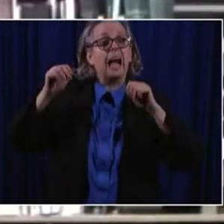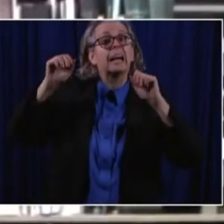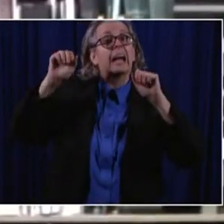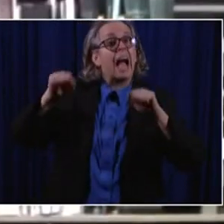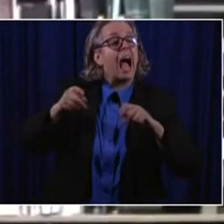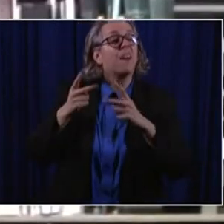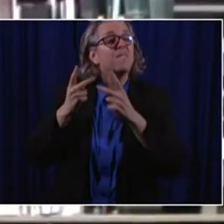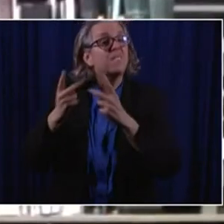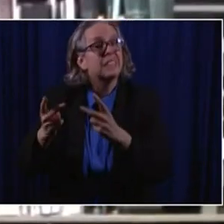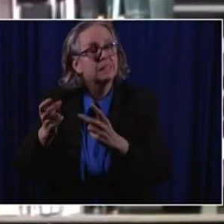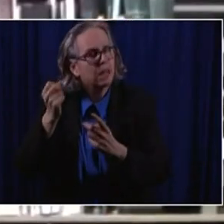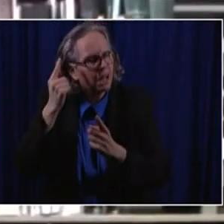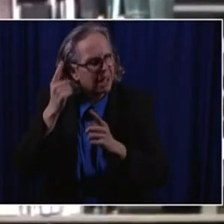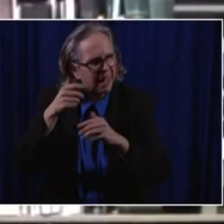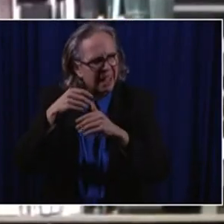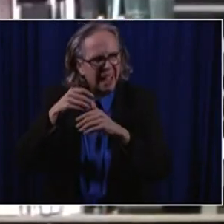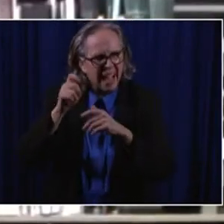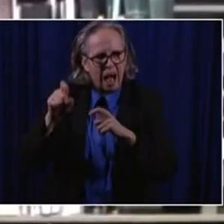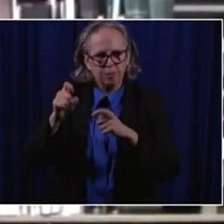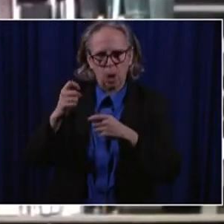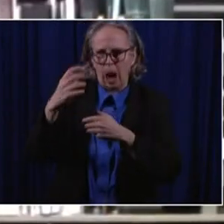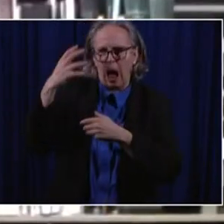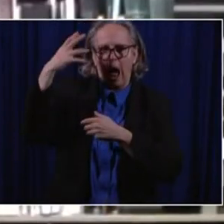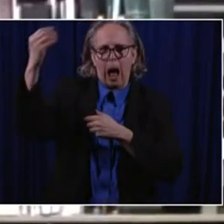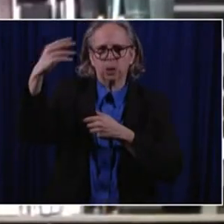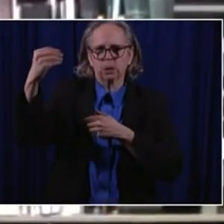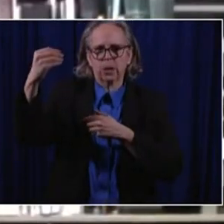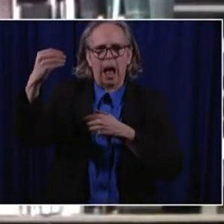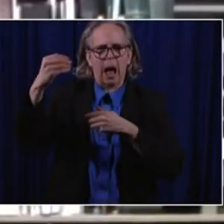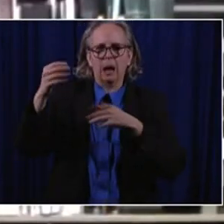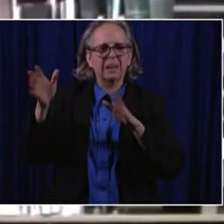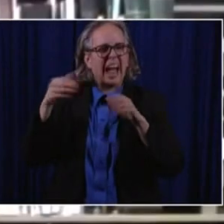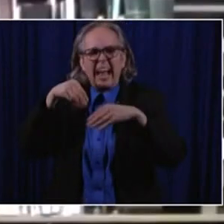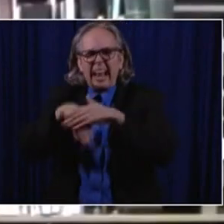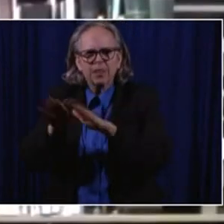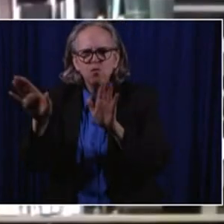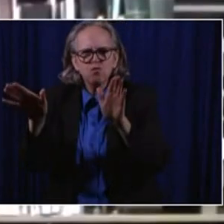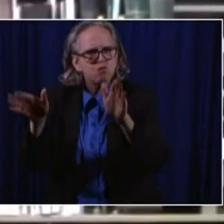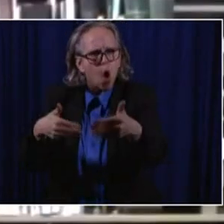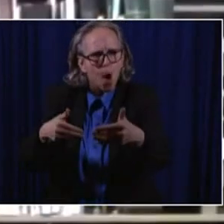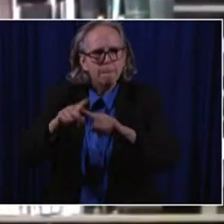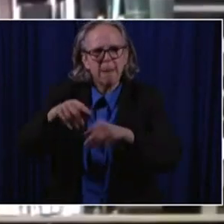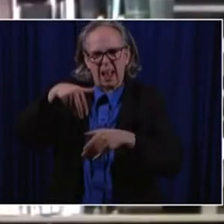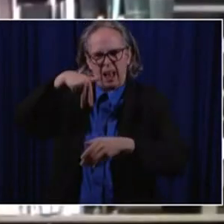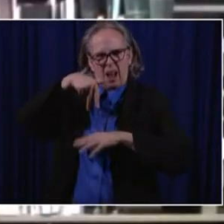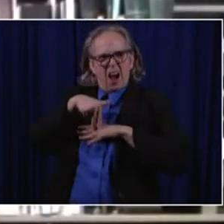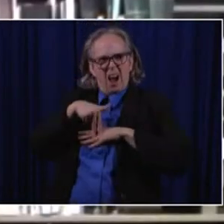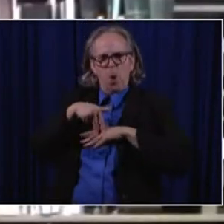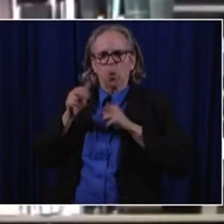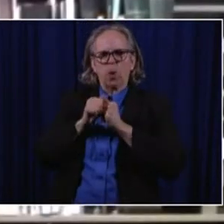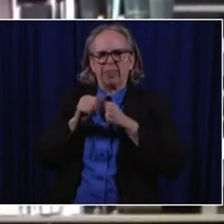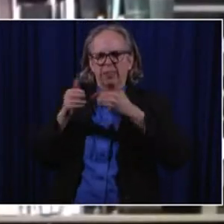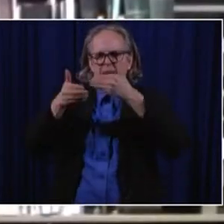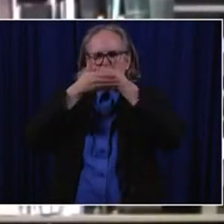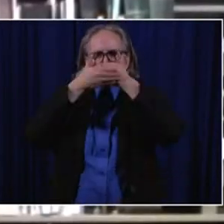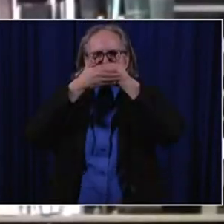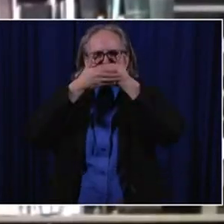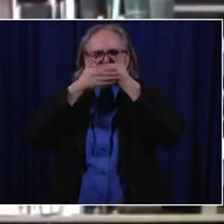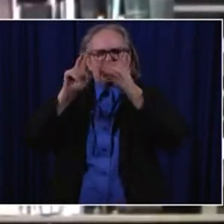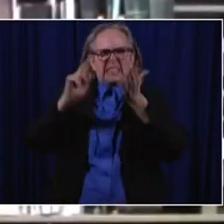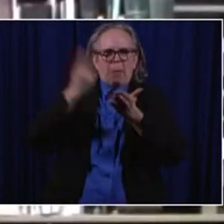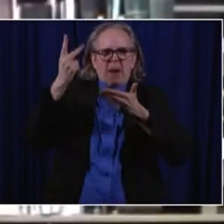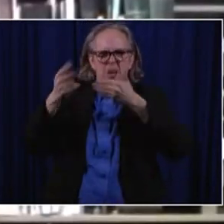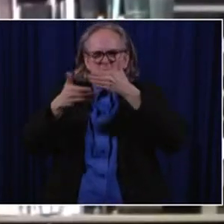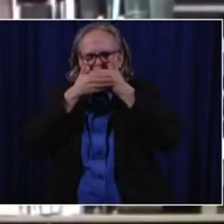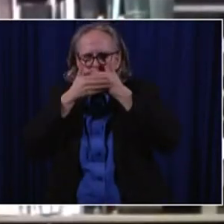the room. I wear double masks because it's just very scary to be in the eye of the storm, but I do get to at least see him and he has an